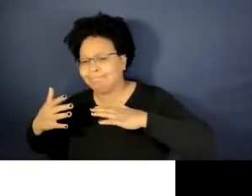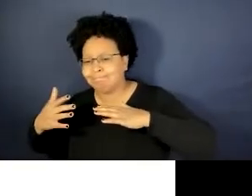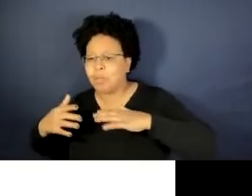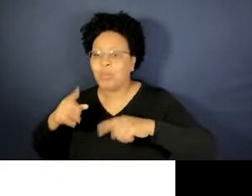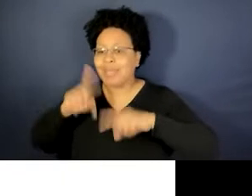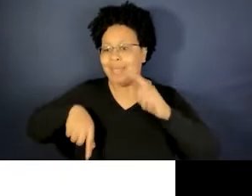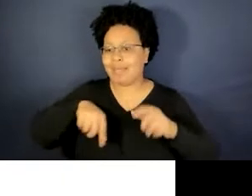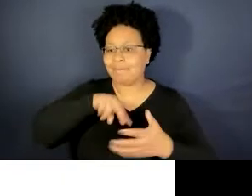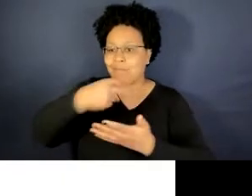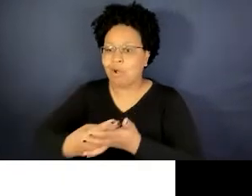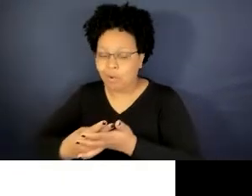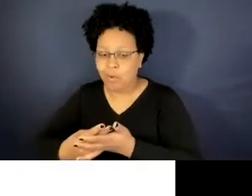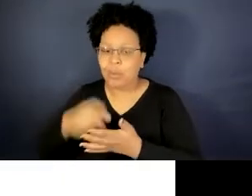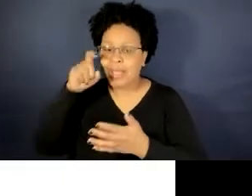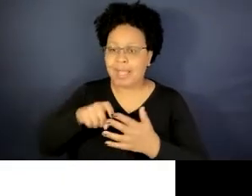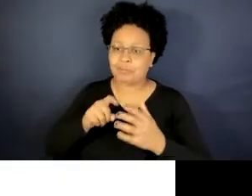that,